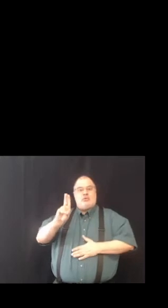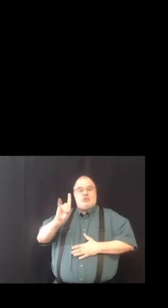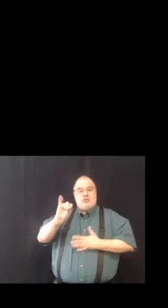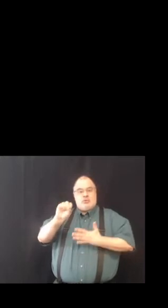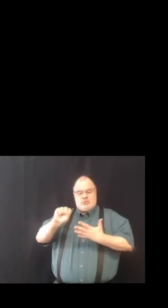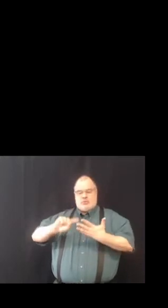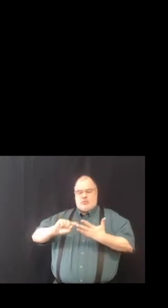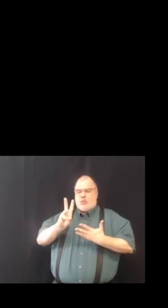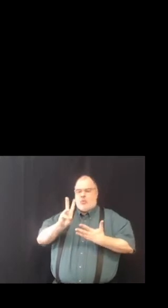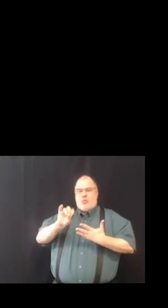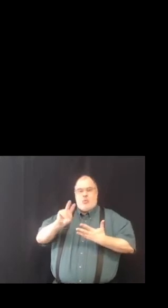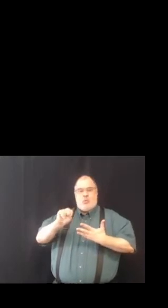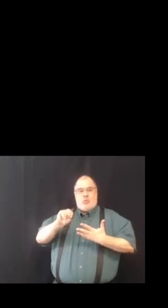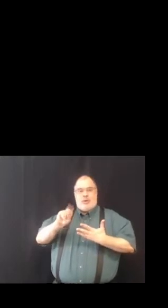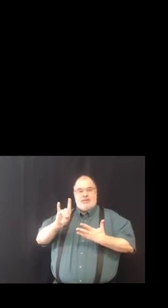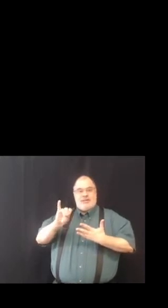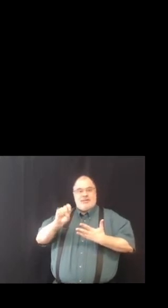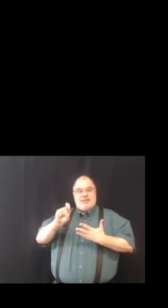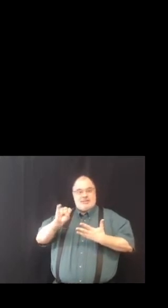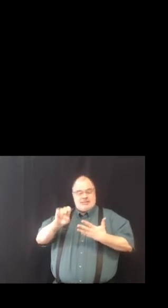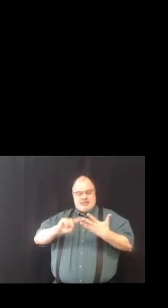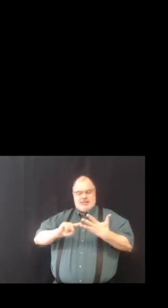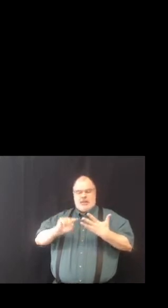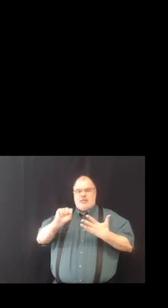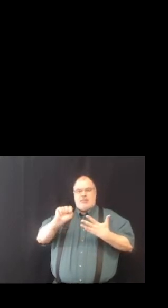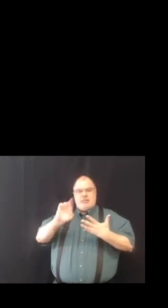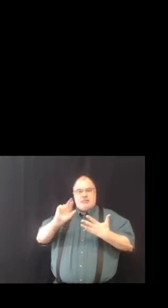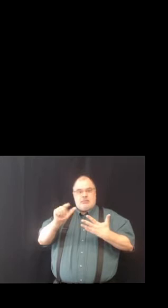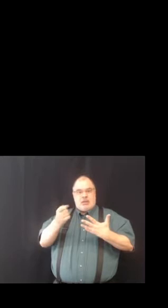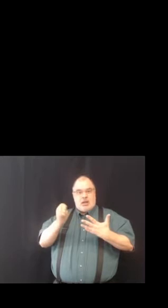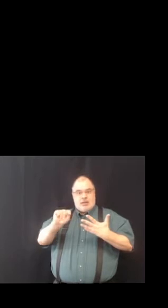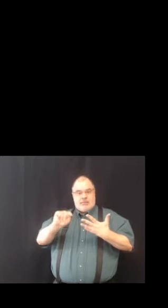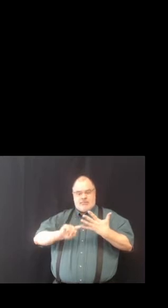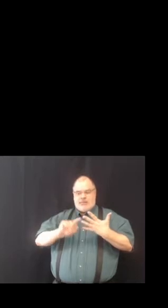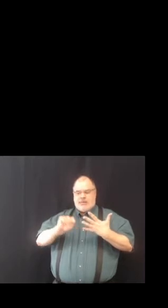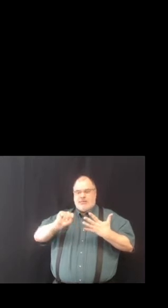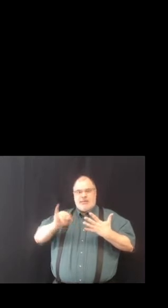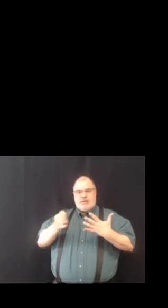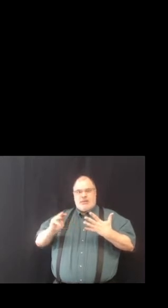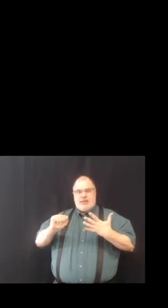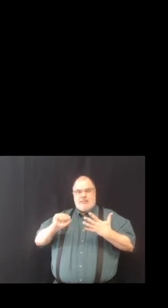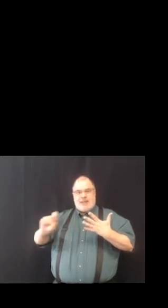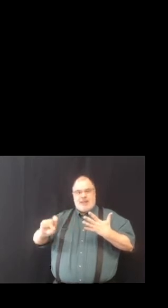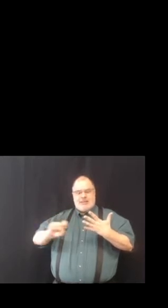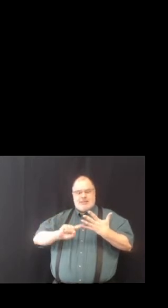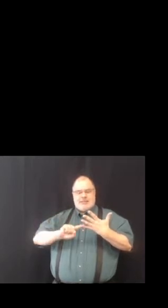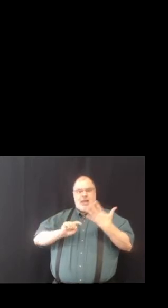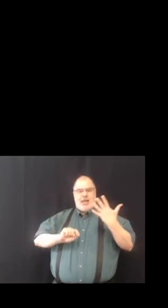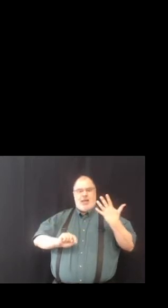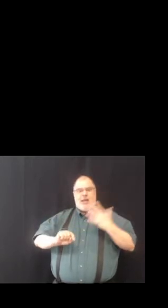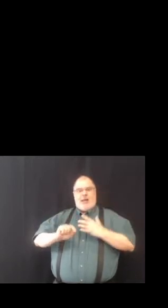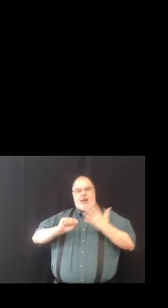Winn-Dixie, Target, Walmart, SeaWorld, TJ Maxx, Marshalls, Hyatt Hotels, Wendy's,